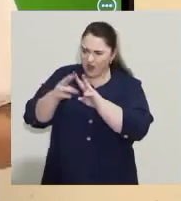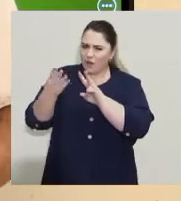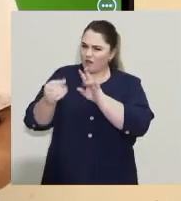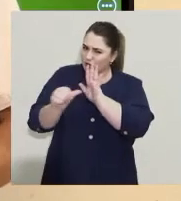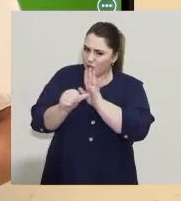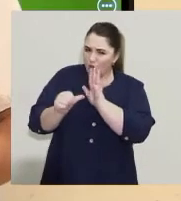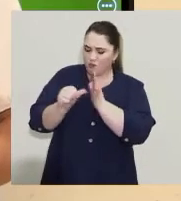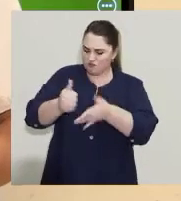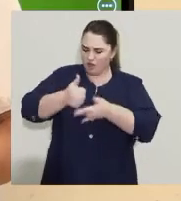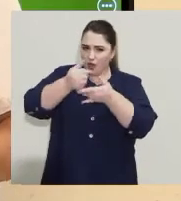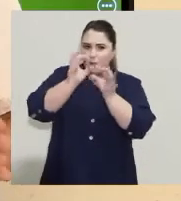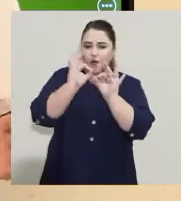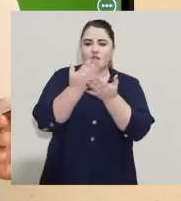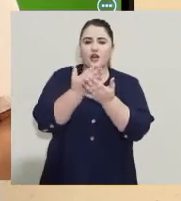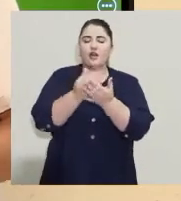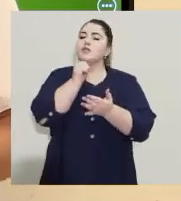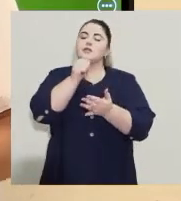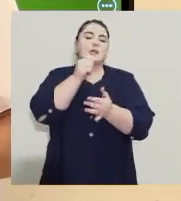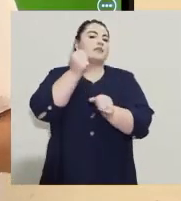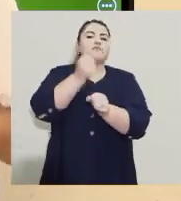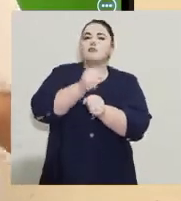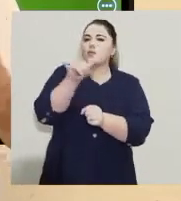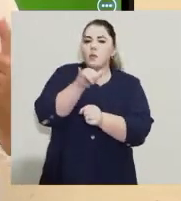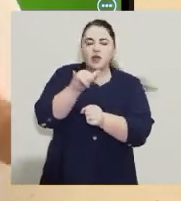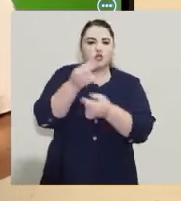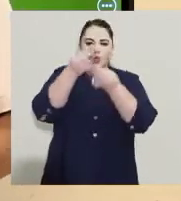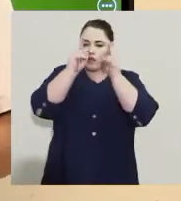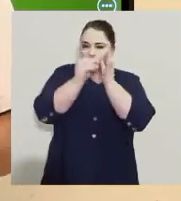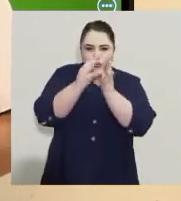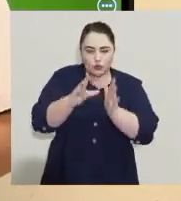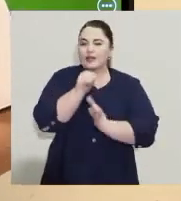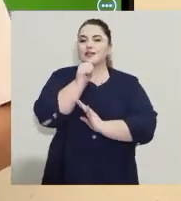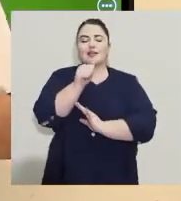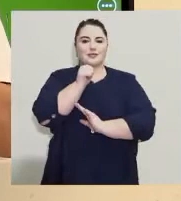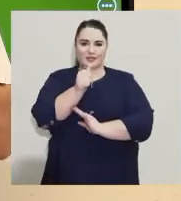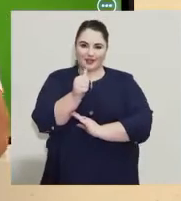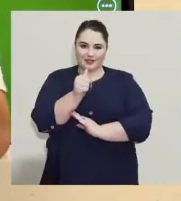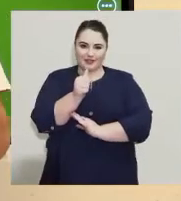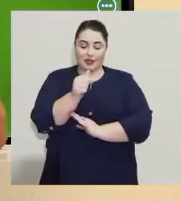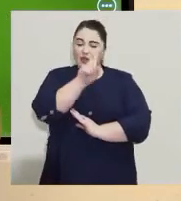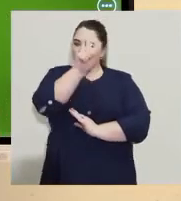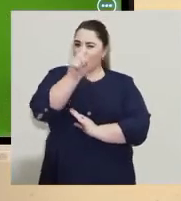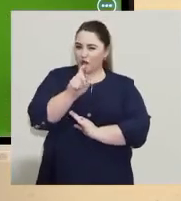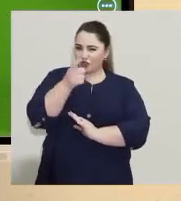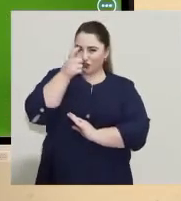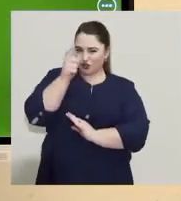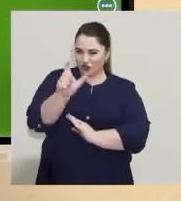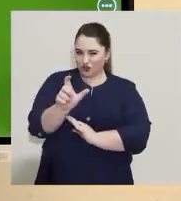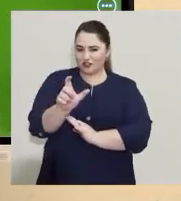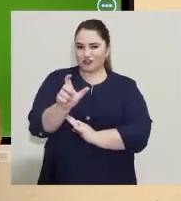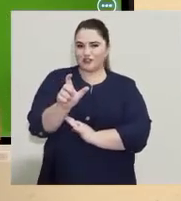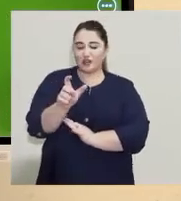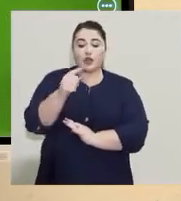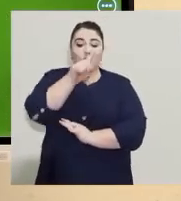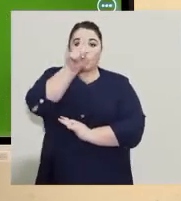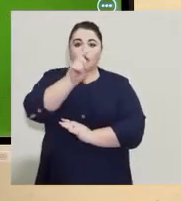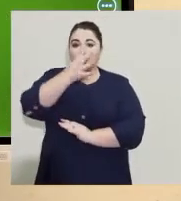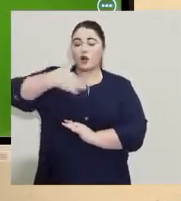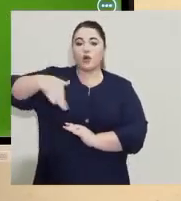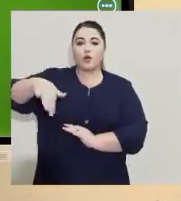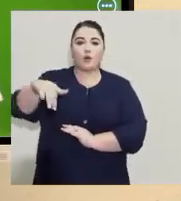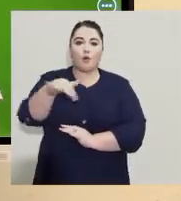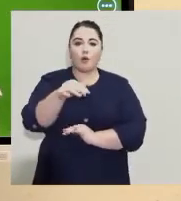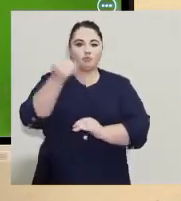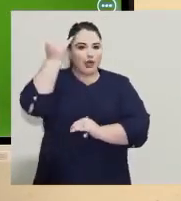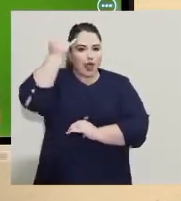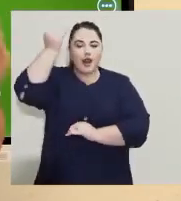to look at past question papers. Doesn't matter what grade you are or if you're a university student. Let's go into a question that will